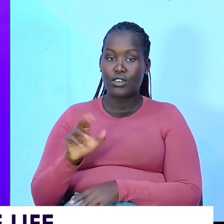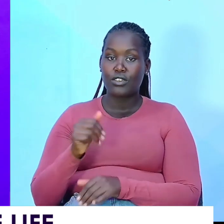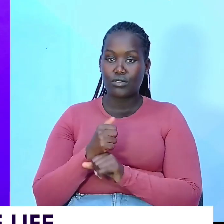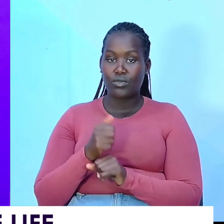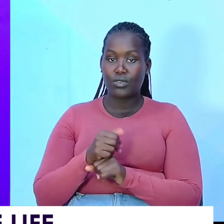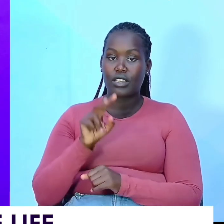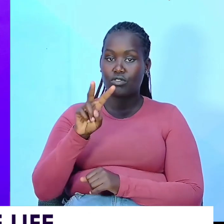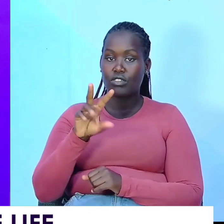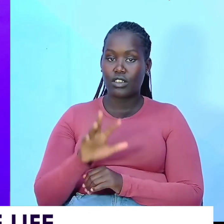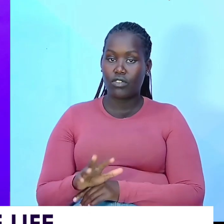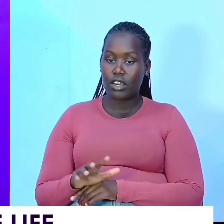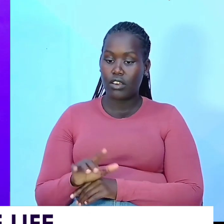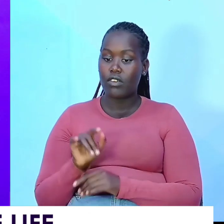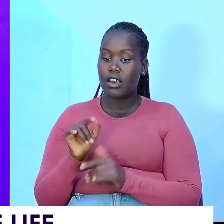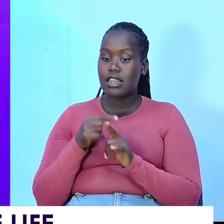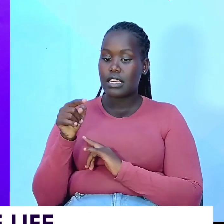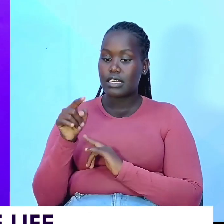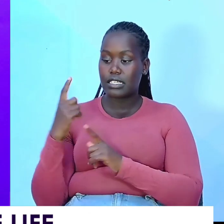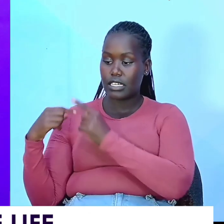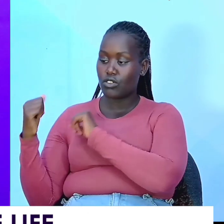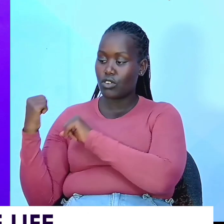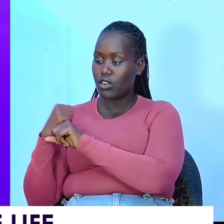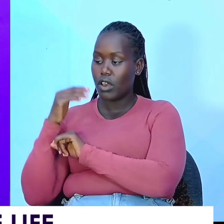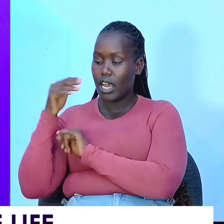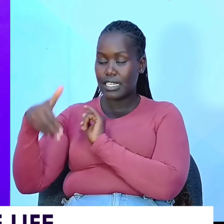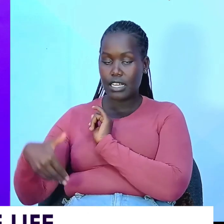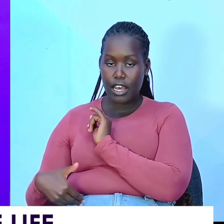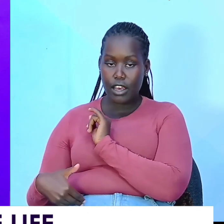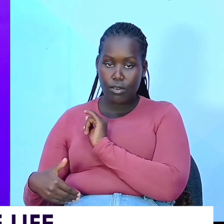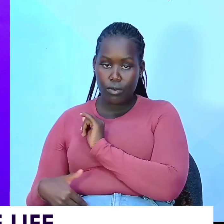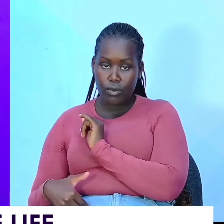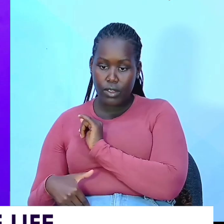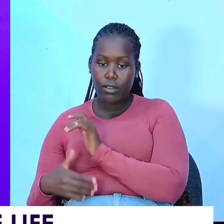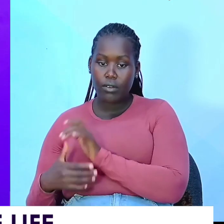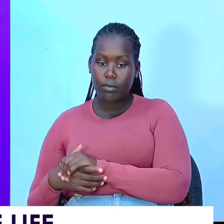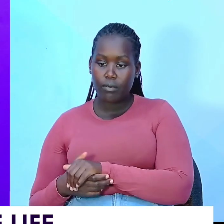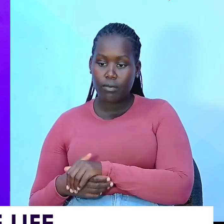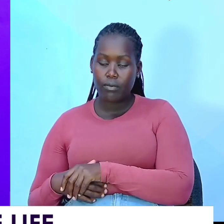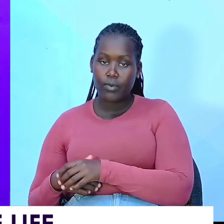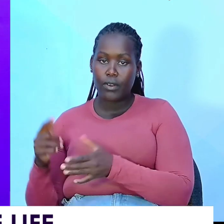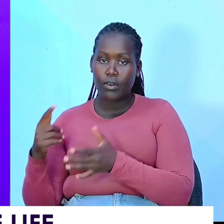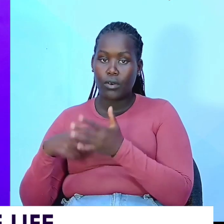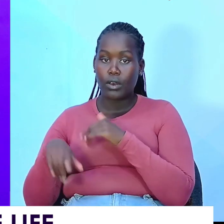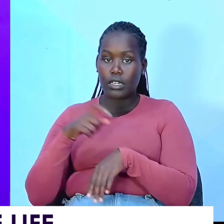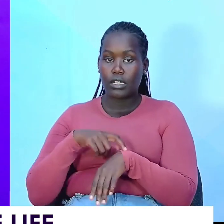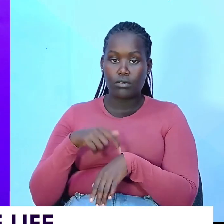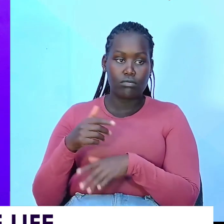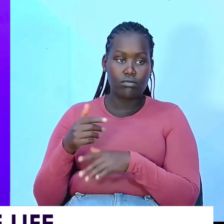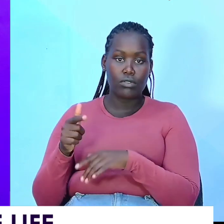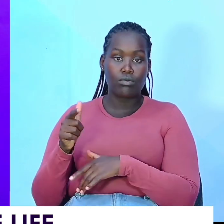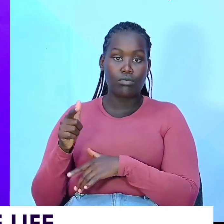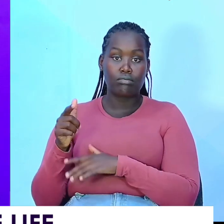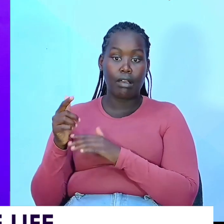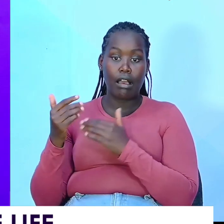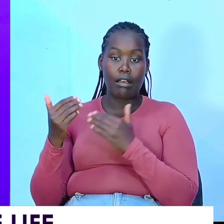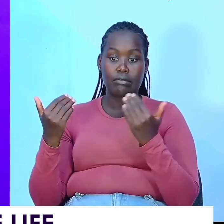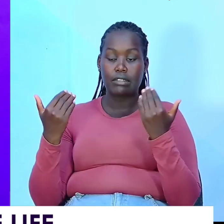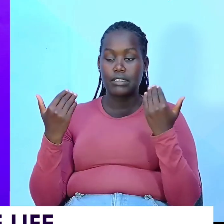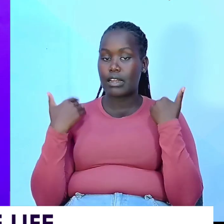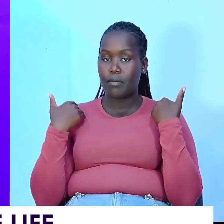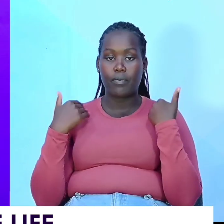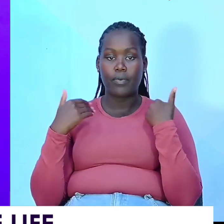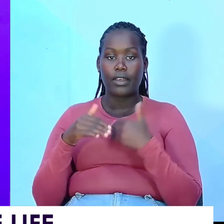at teenagehood. I'm telling you. At what time did you smoke marijuana? I even don't know the smell of marijuana. Trust you me. I heard you